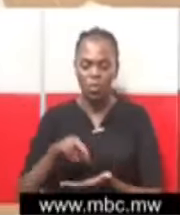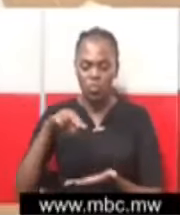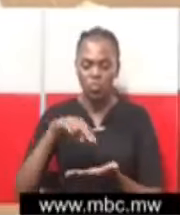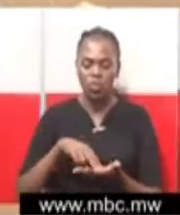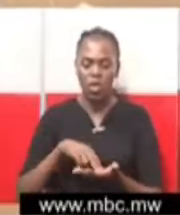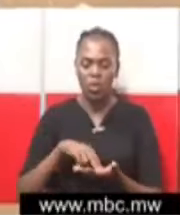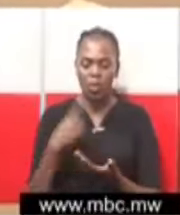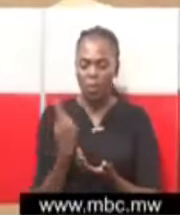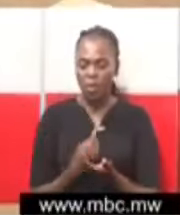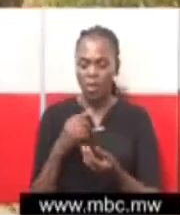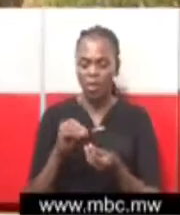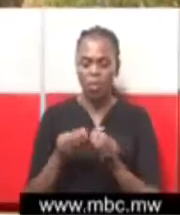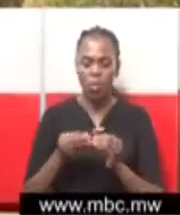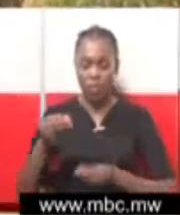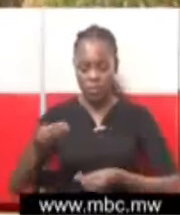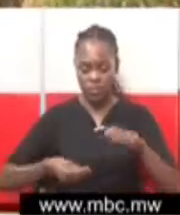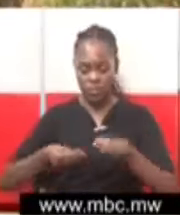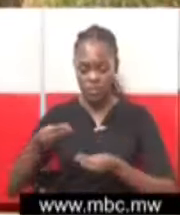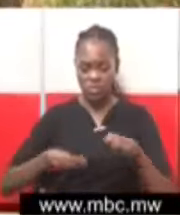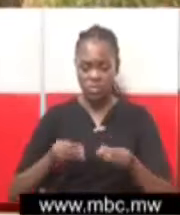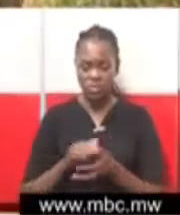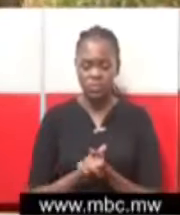business enterprises.